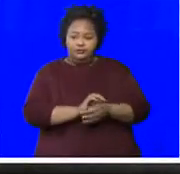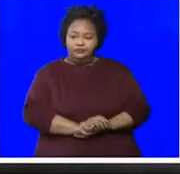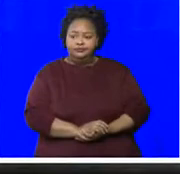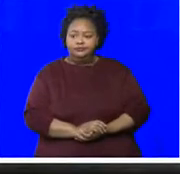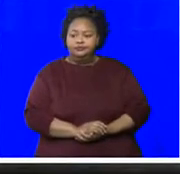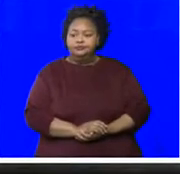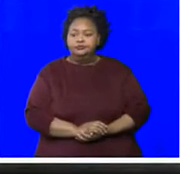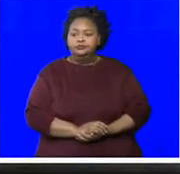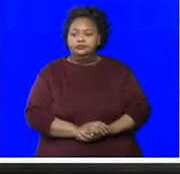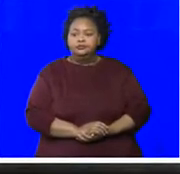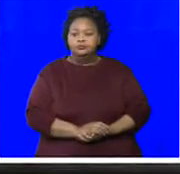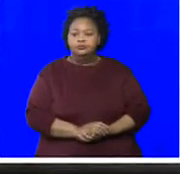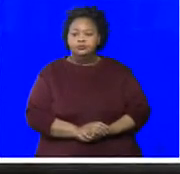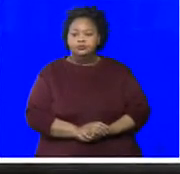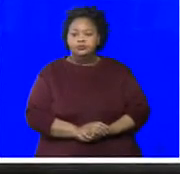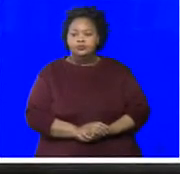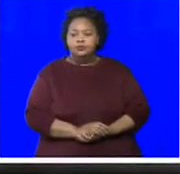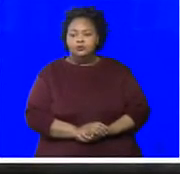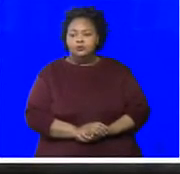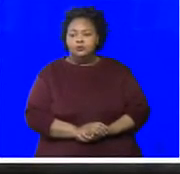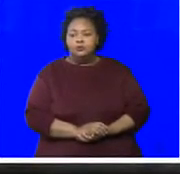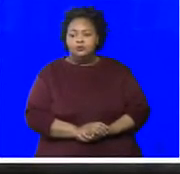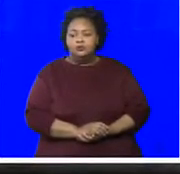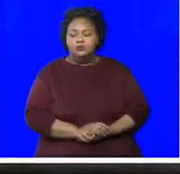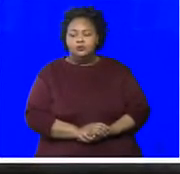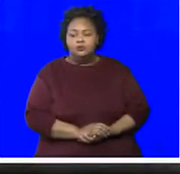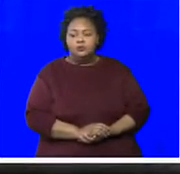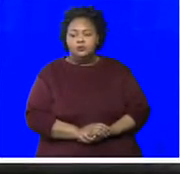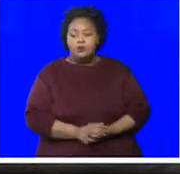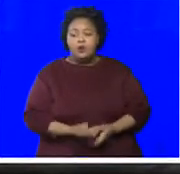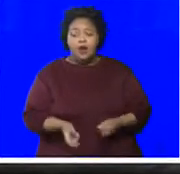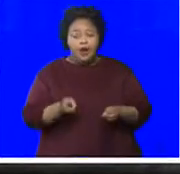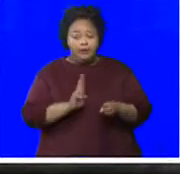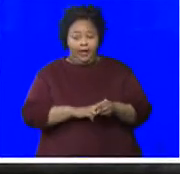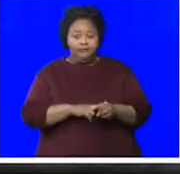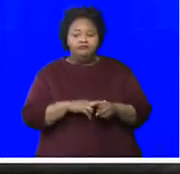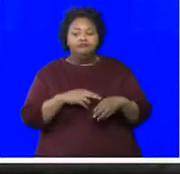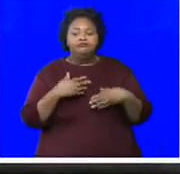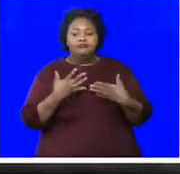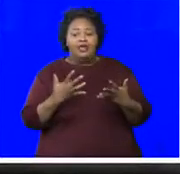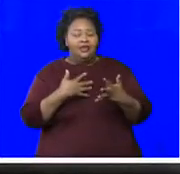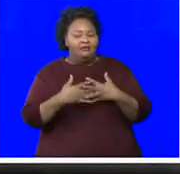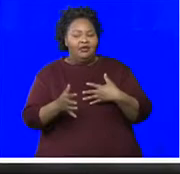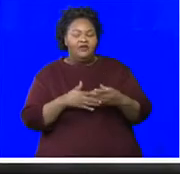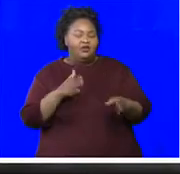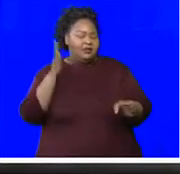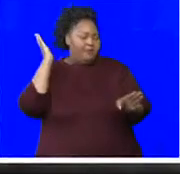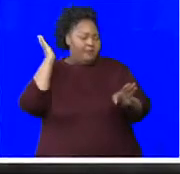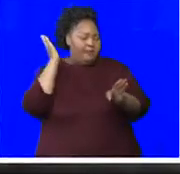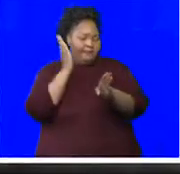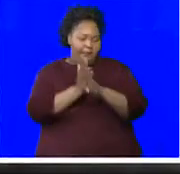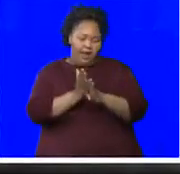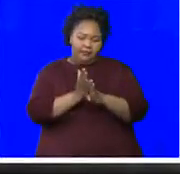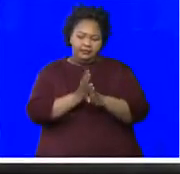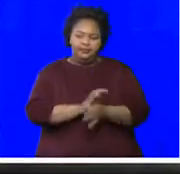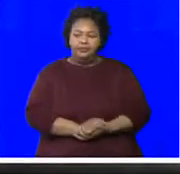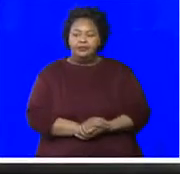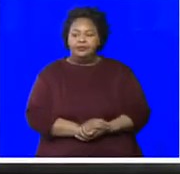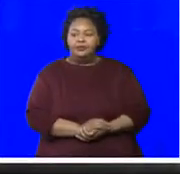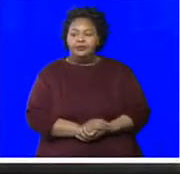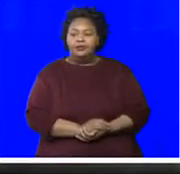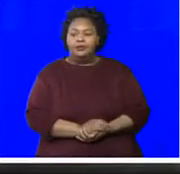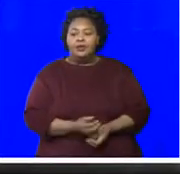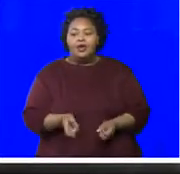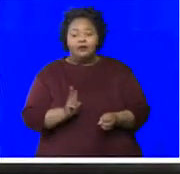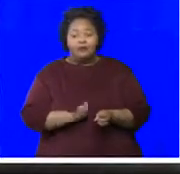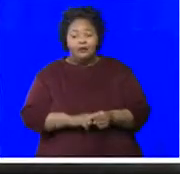Everything is happening ngendlela lekumele yendeke ngayo on time and everything. And the hospitality ke kudeling ngisho it's